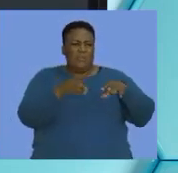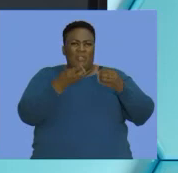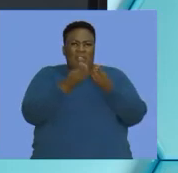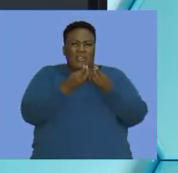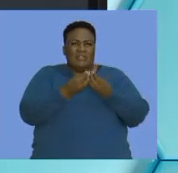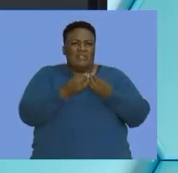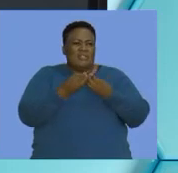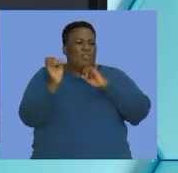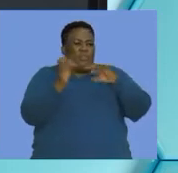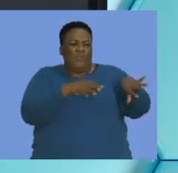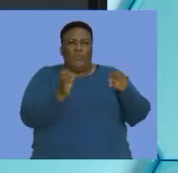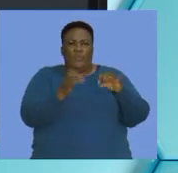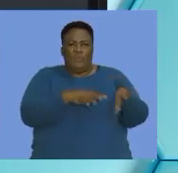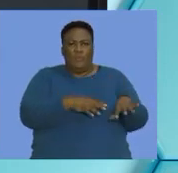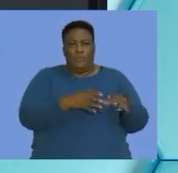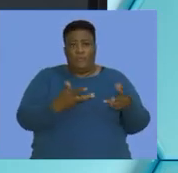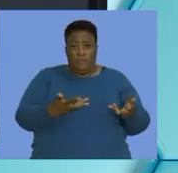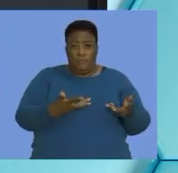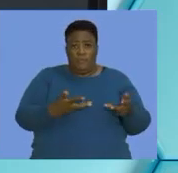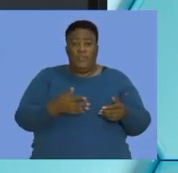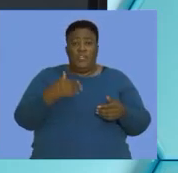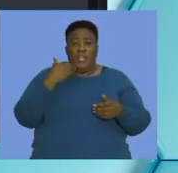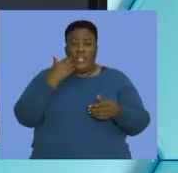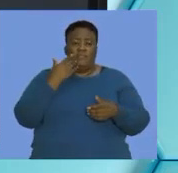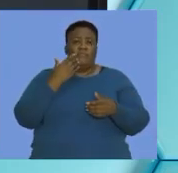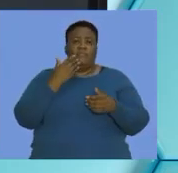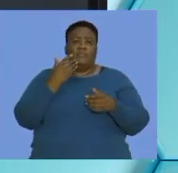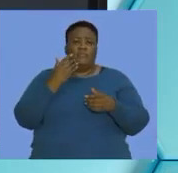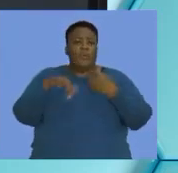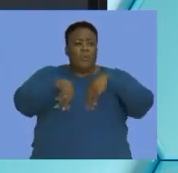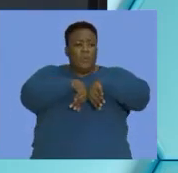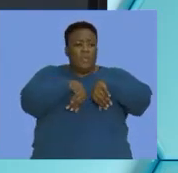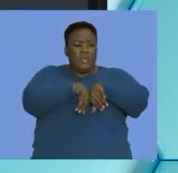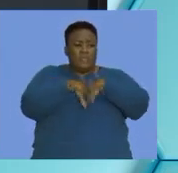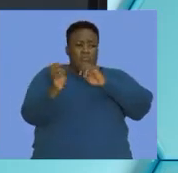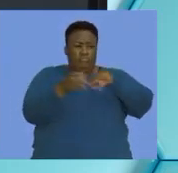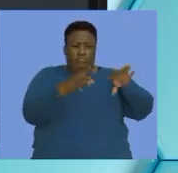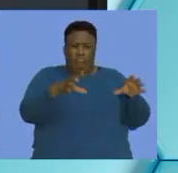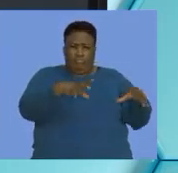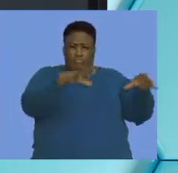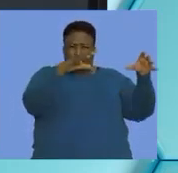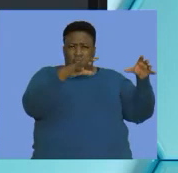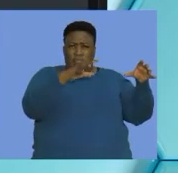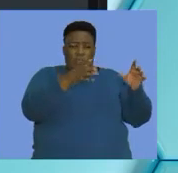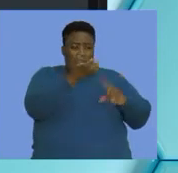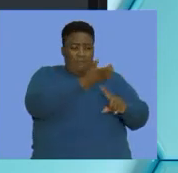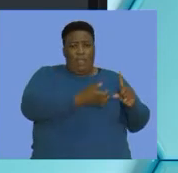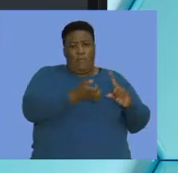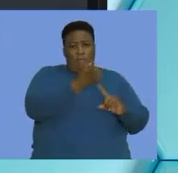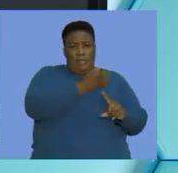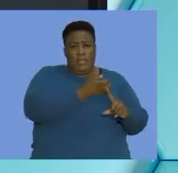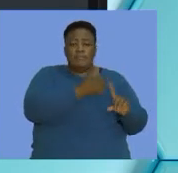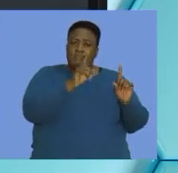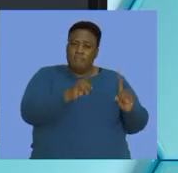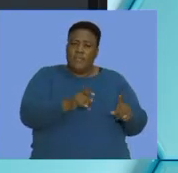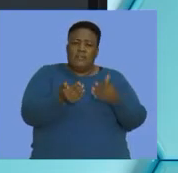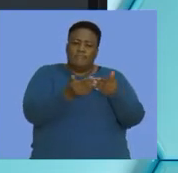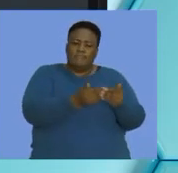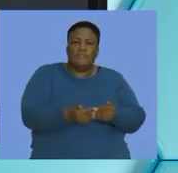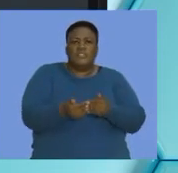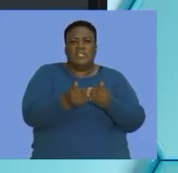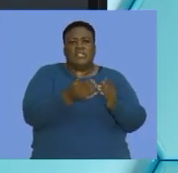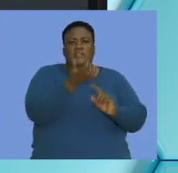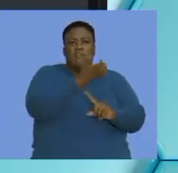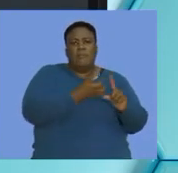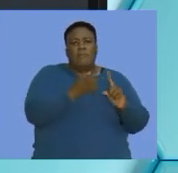leave litter. And so imagine what happens when the disposal of waste accumulates in the environment. So guys,